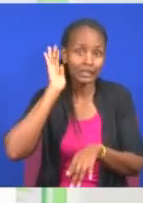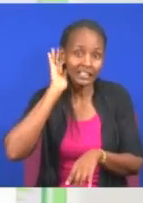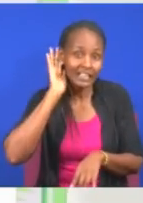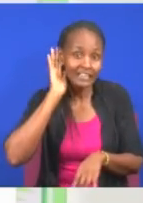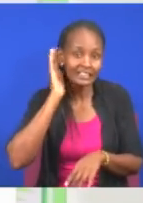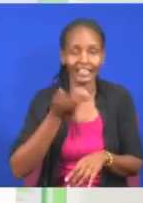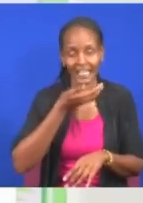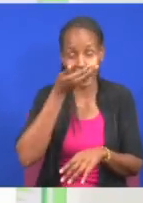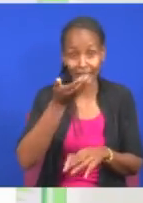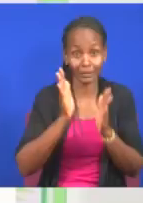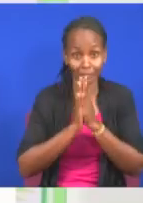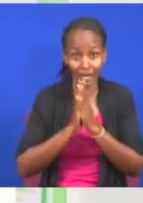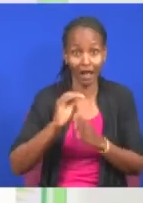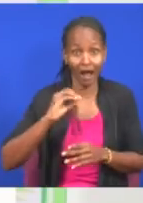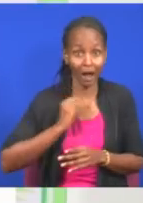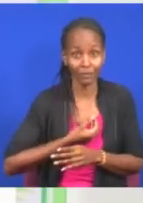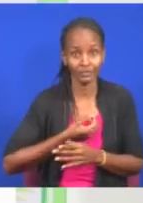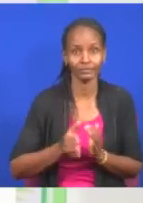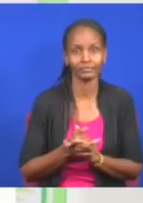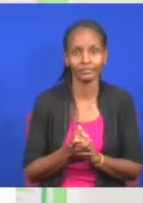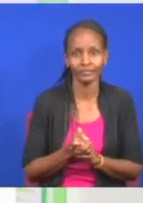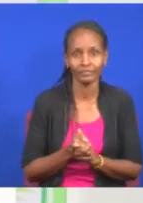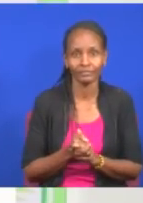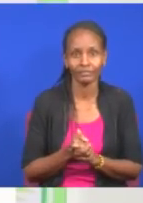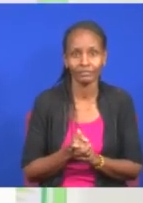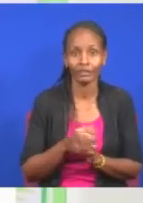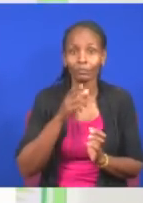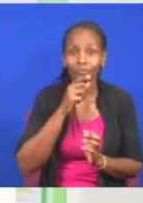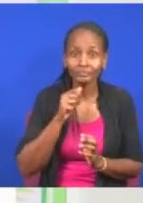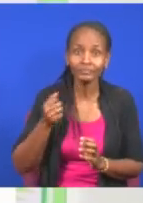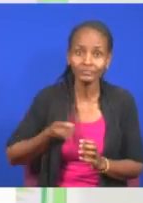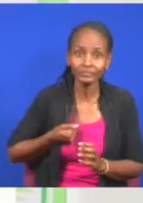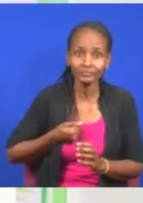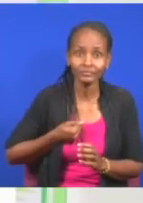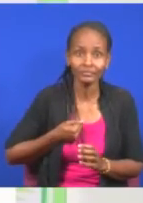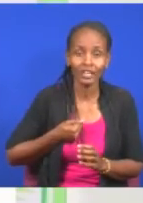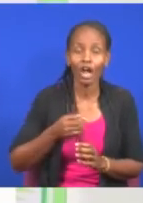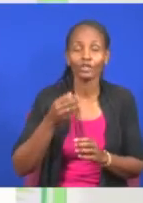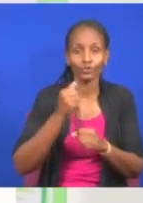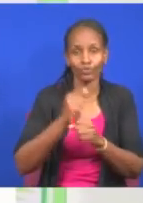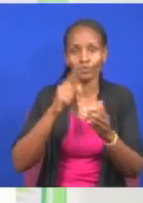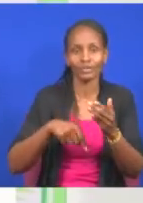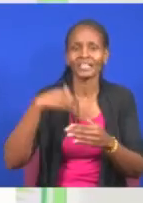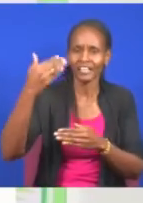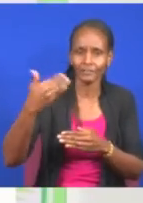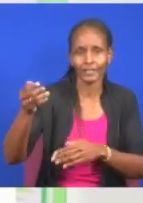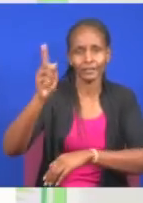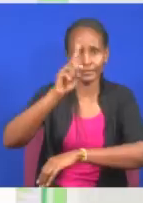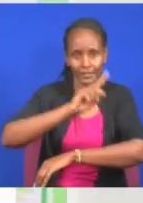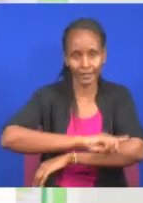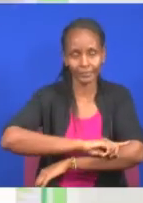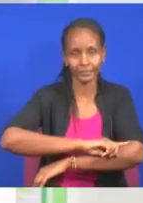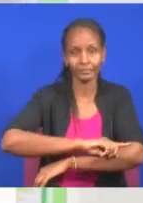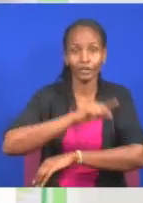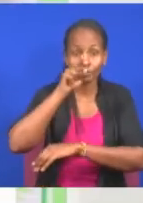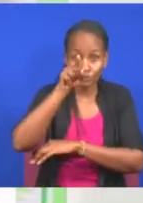answers our prayers. So, boys and girls, this is what I want you to do every day.